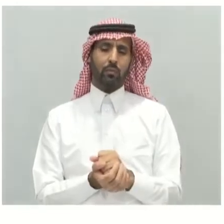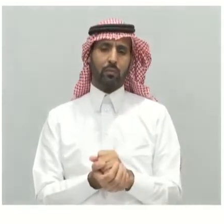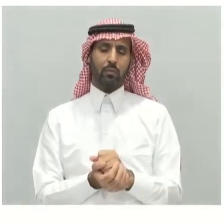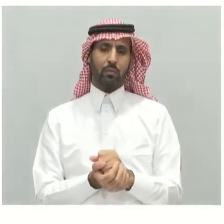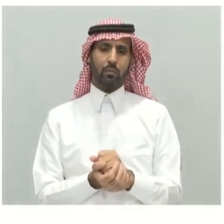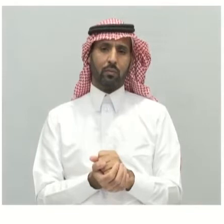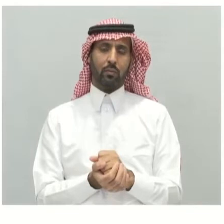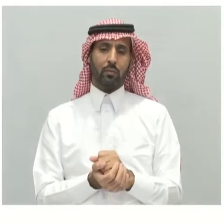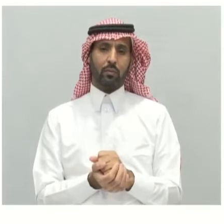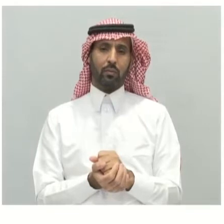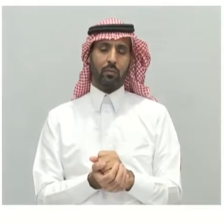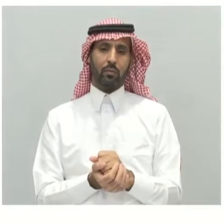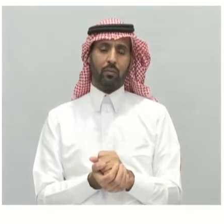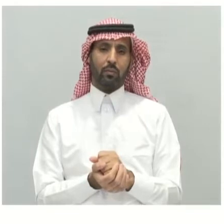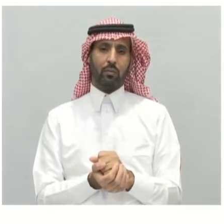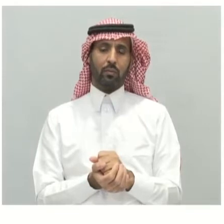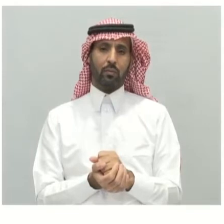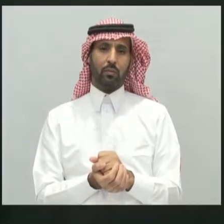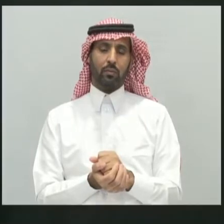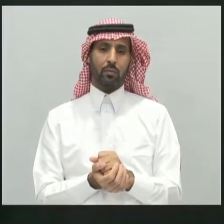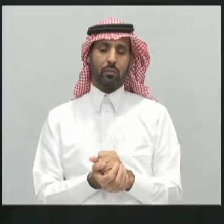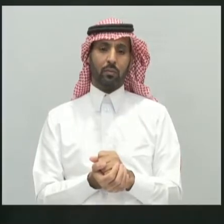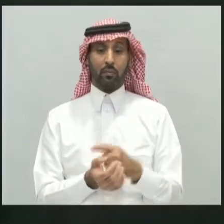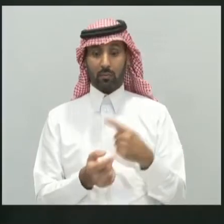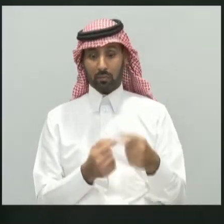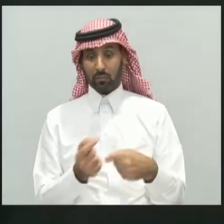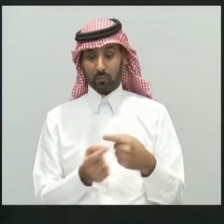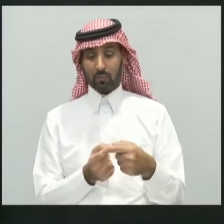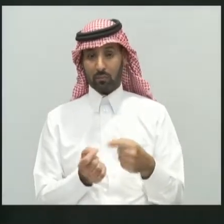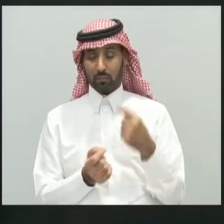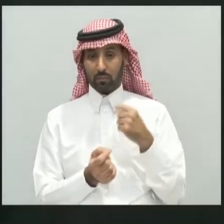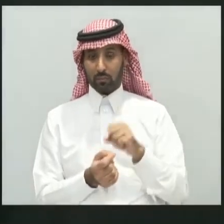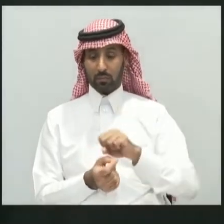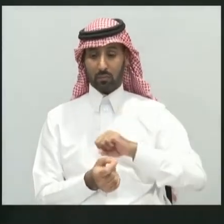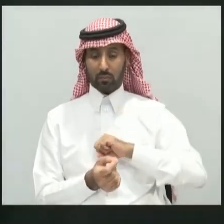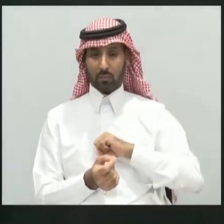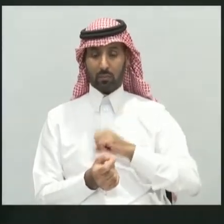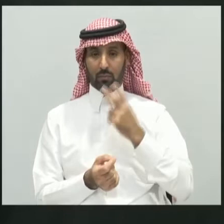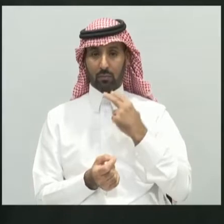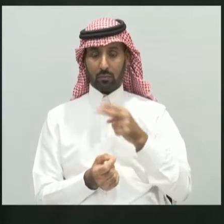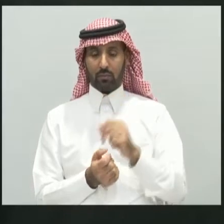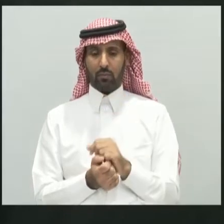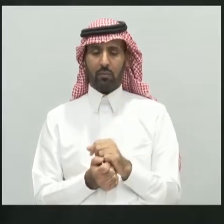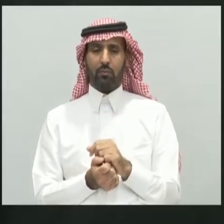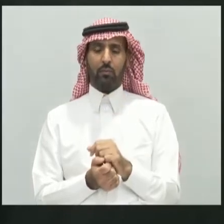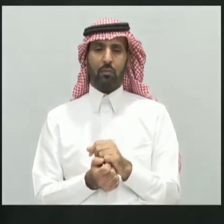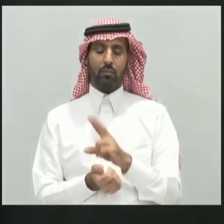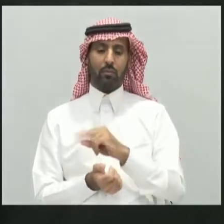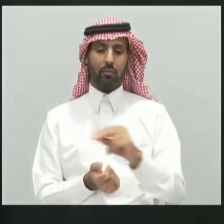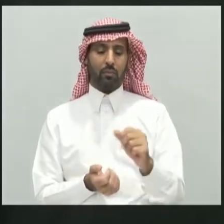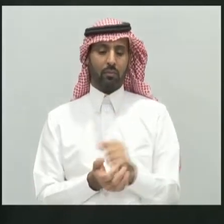Okay? Not always we use the passive voice. We have an exception, like